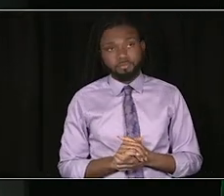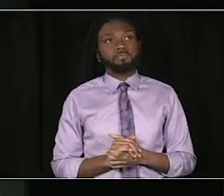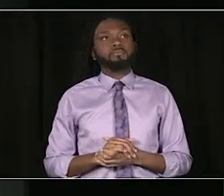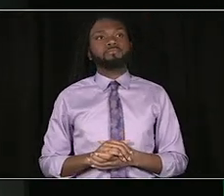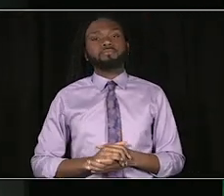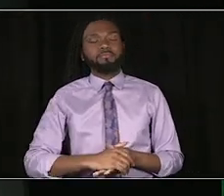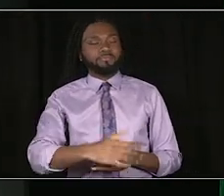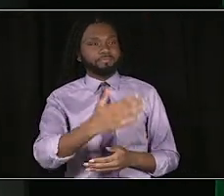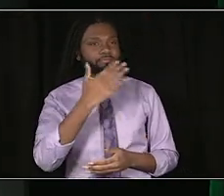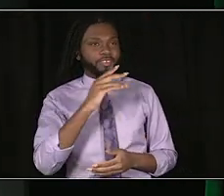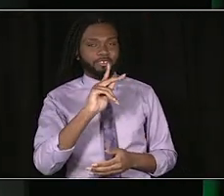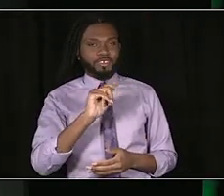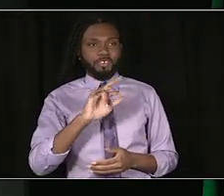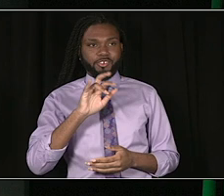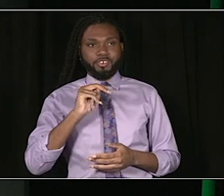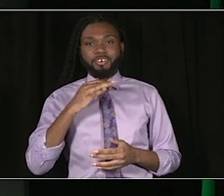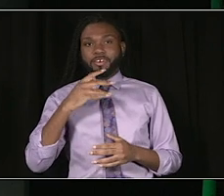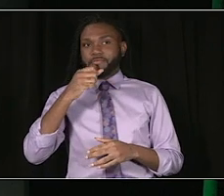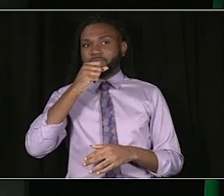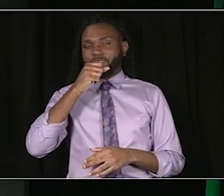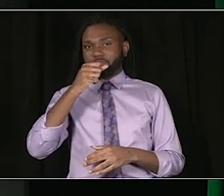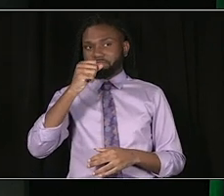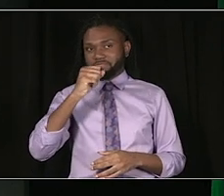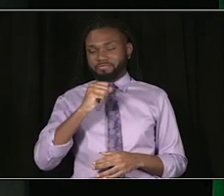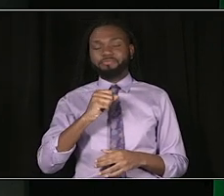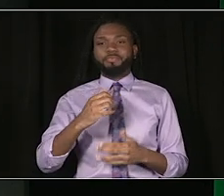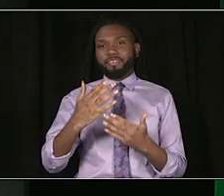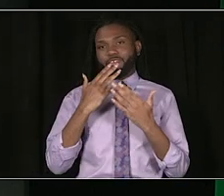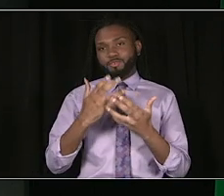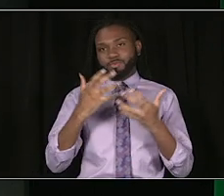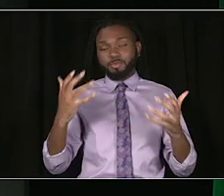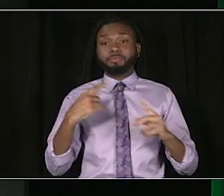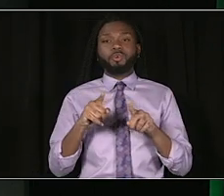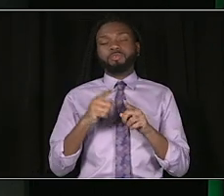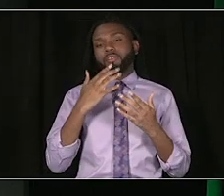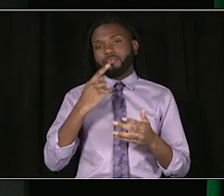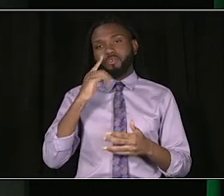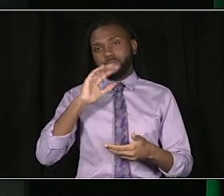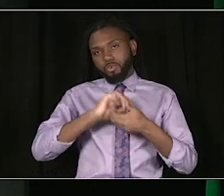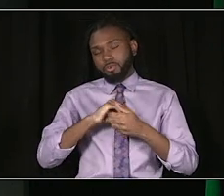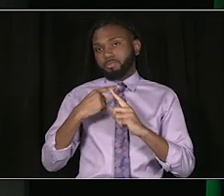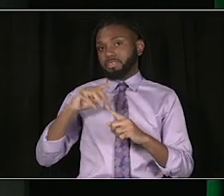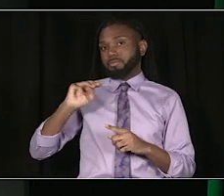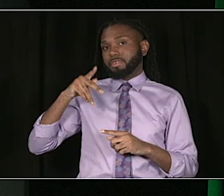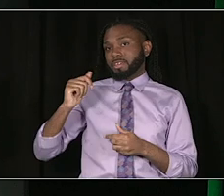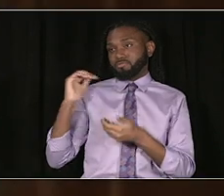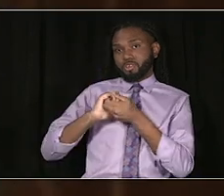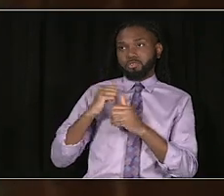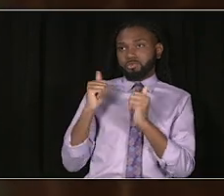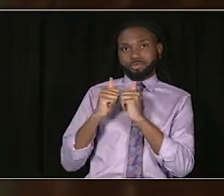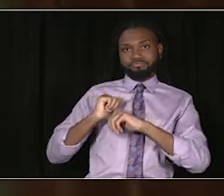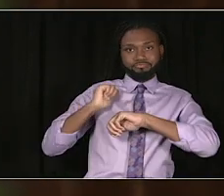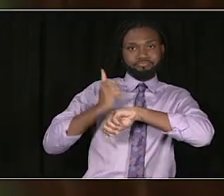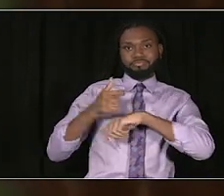Thank you, Karen. I'm going to lower this. Thank you so much, and thank you for your partnership and MPA's partnership in putting this